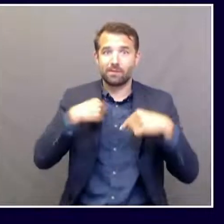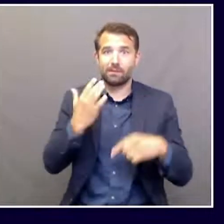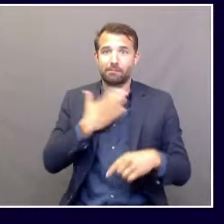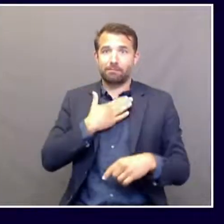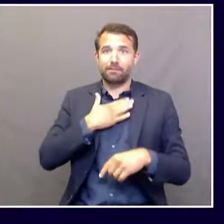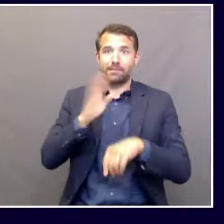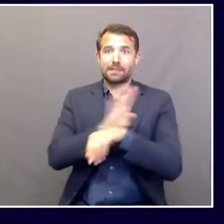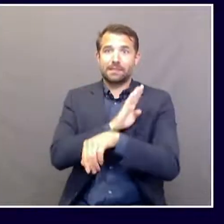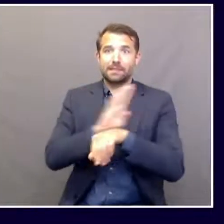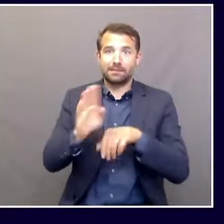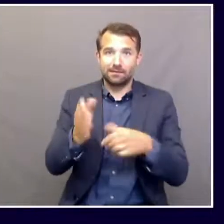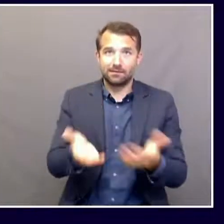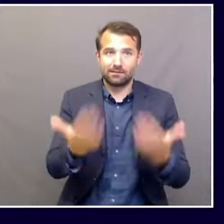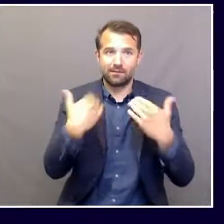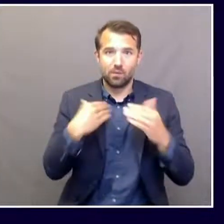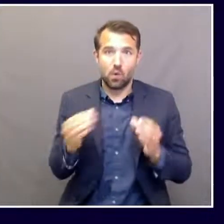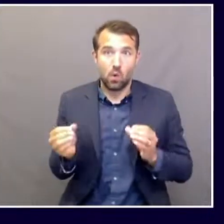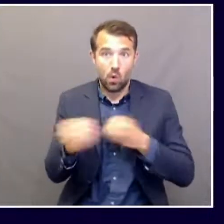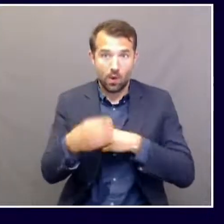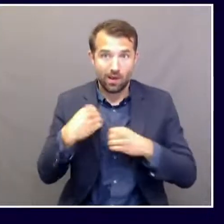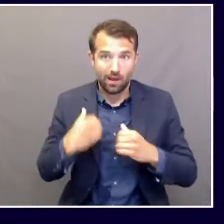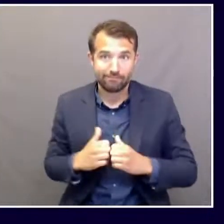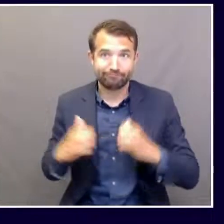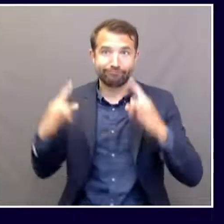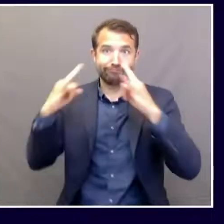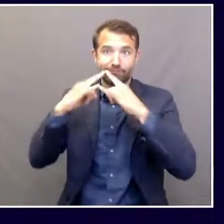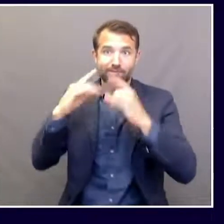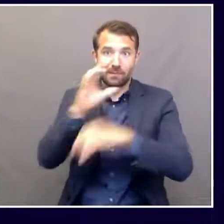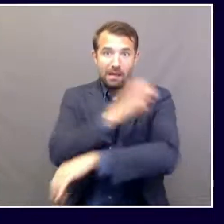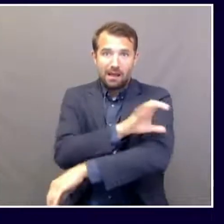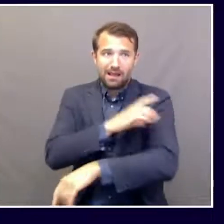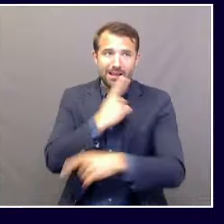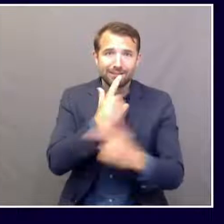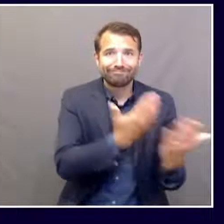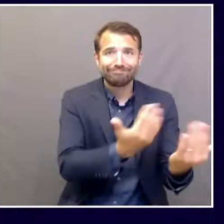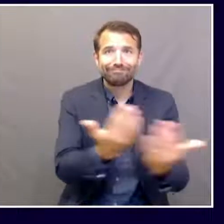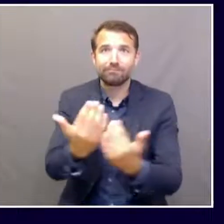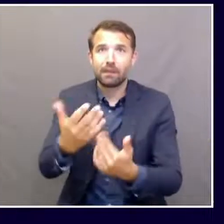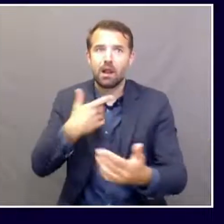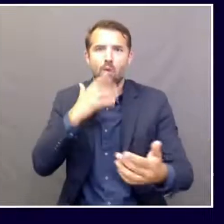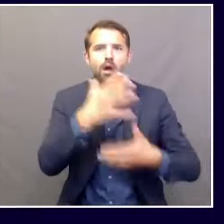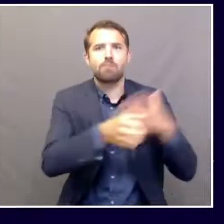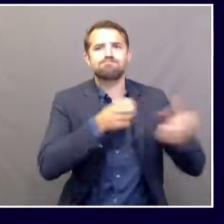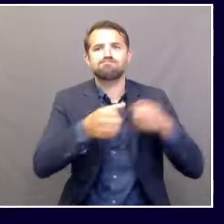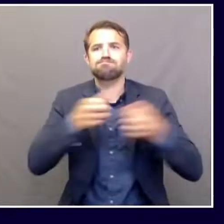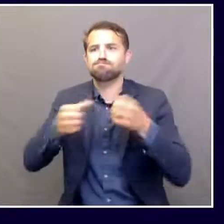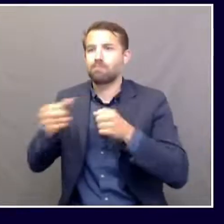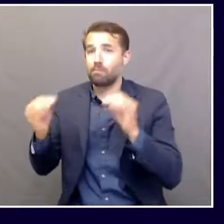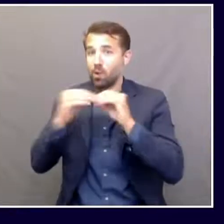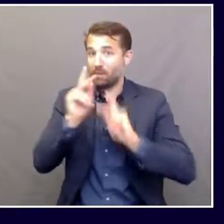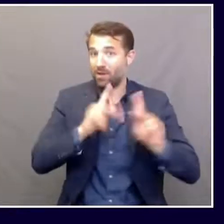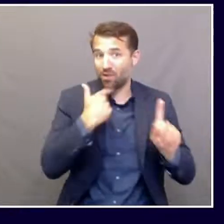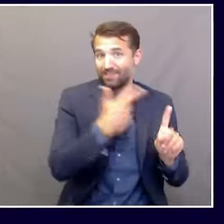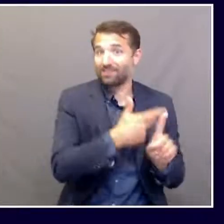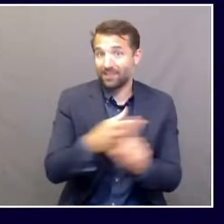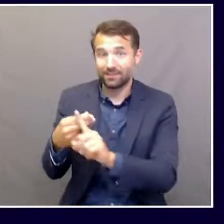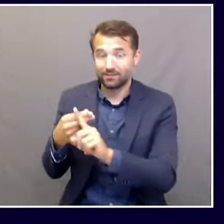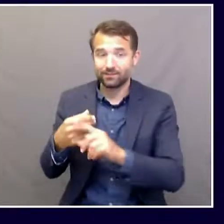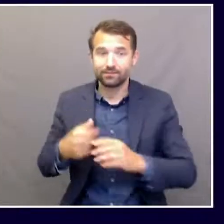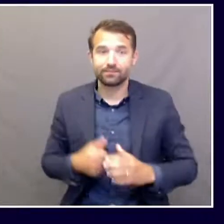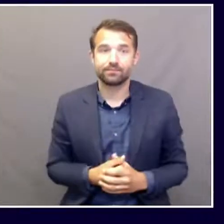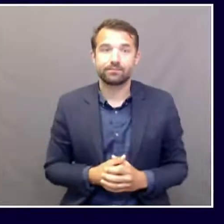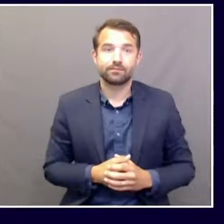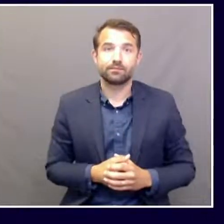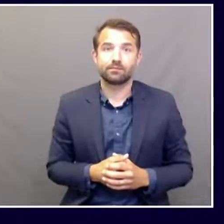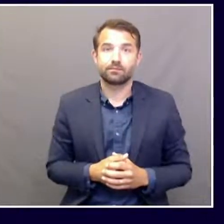it can round up at least 10 people to get a dose. We're matching those applications with interested vaccinators who often can go